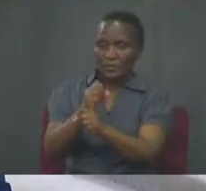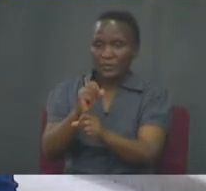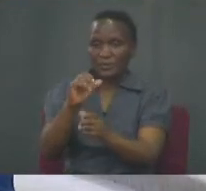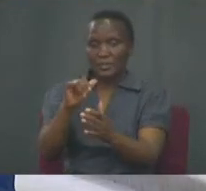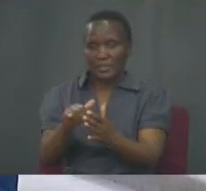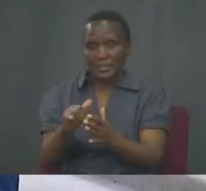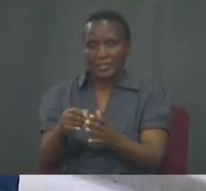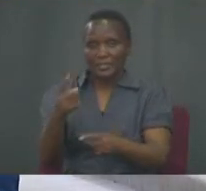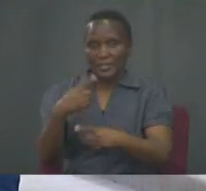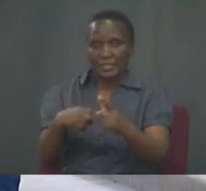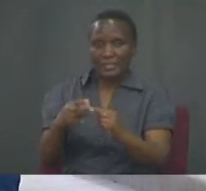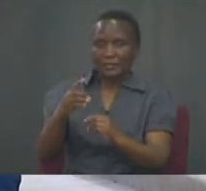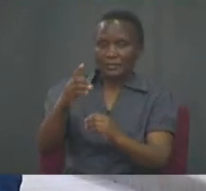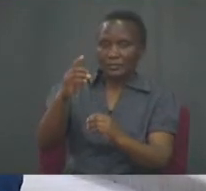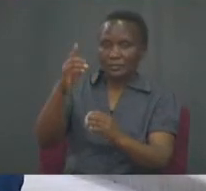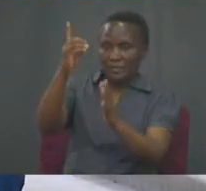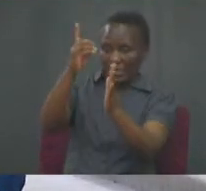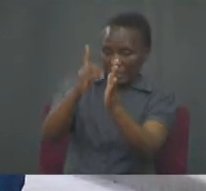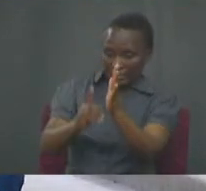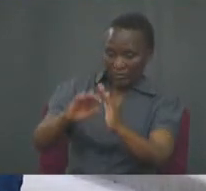Tabor and God will take over.